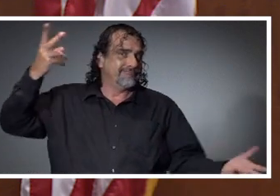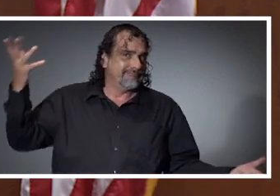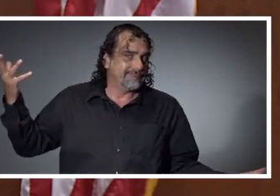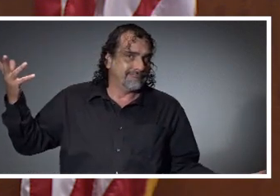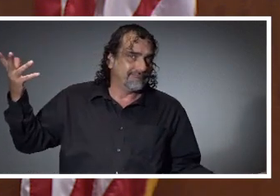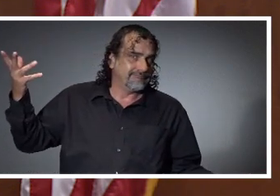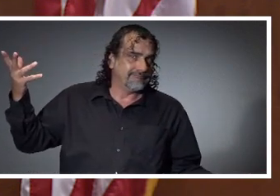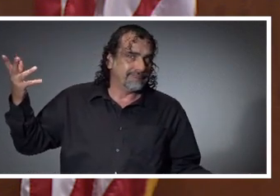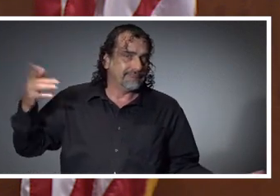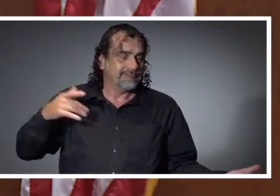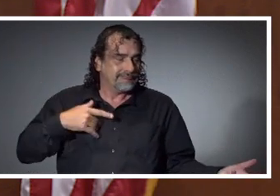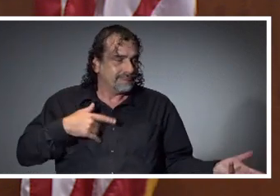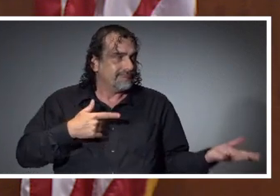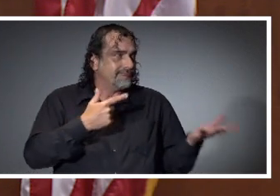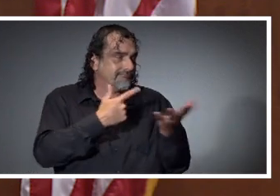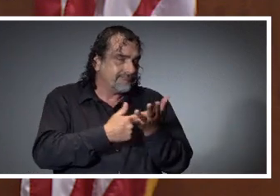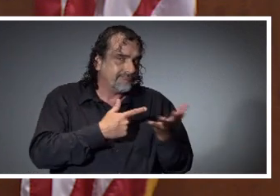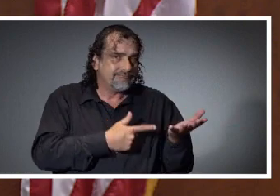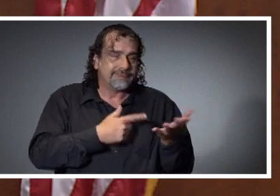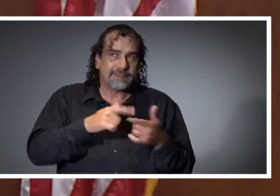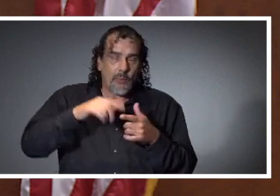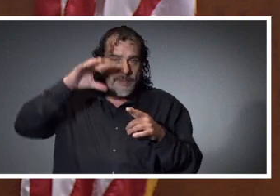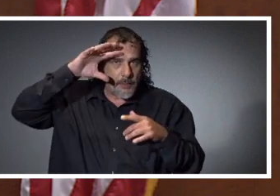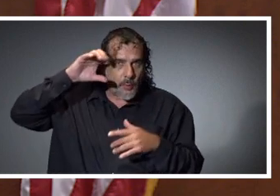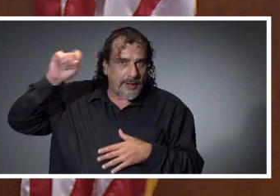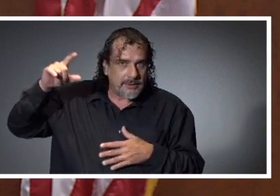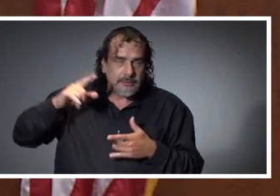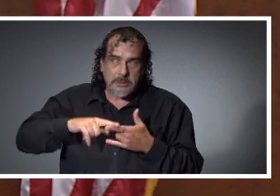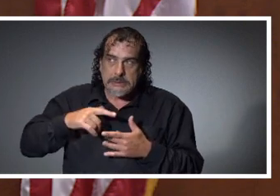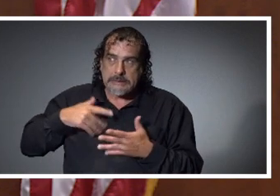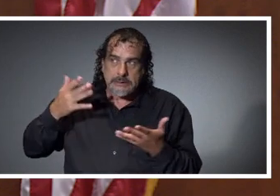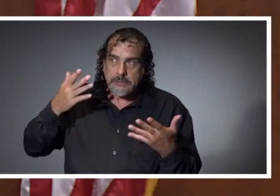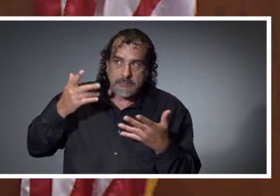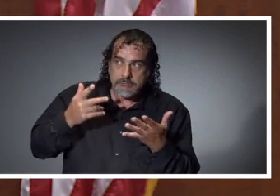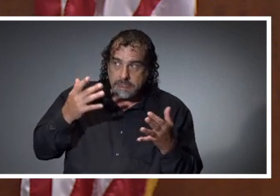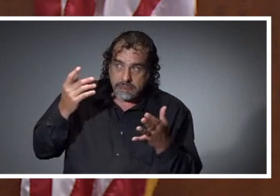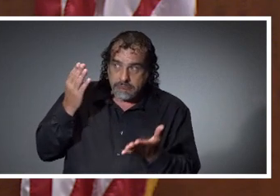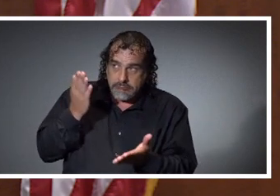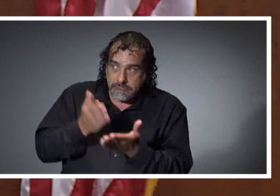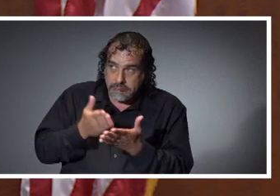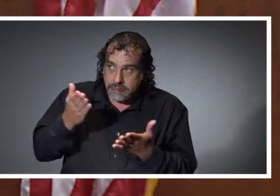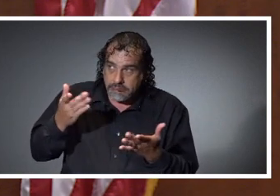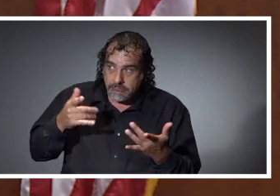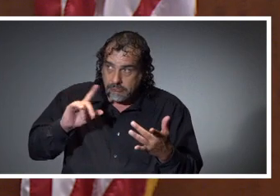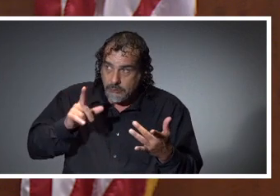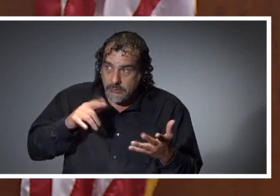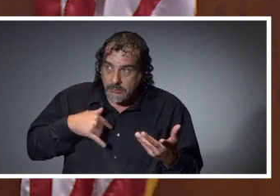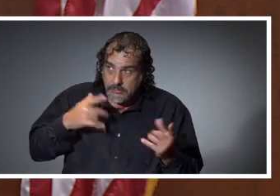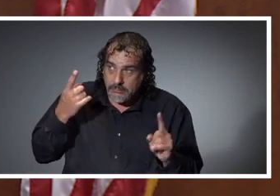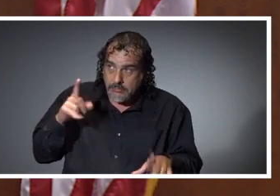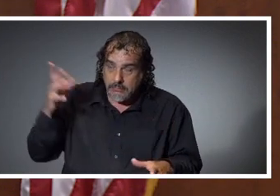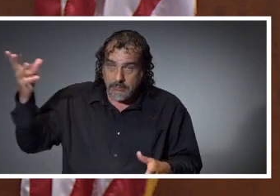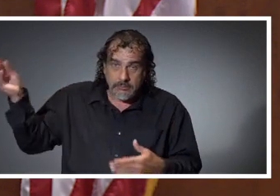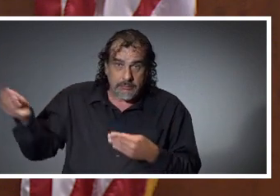obviously, communications with the administration and trying to get that confirmed to see if that is actually true.